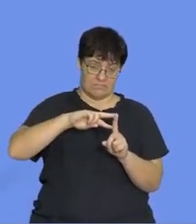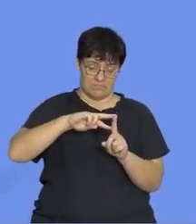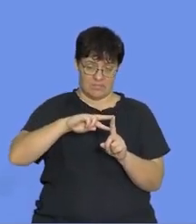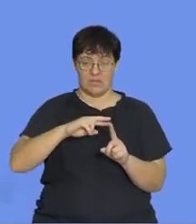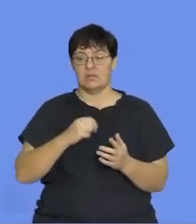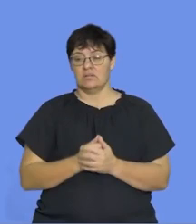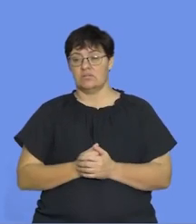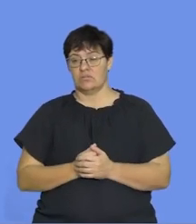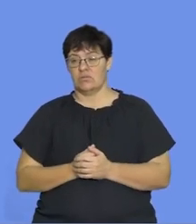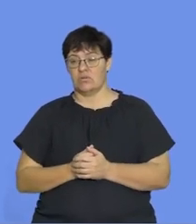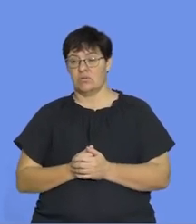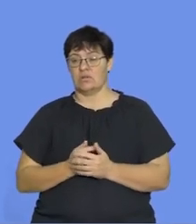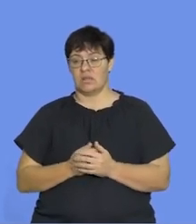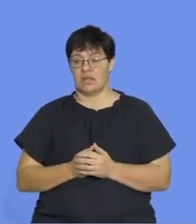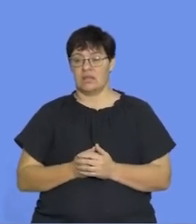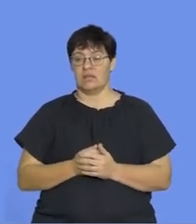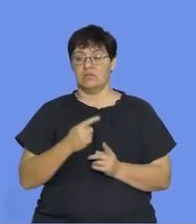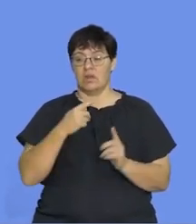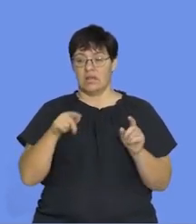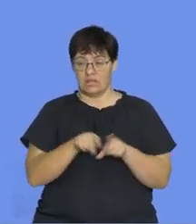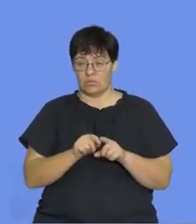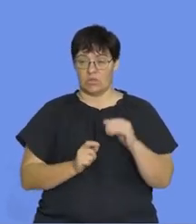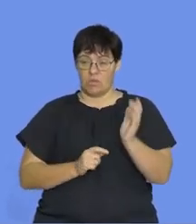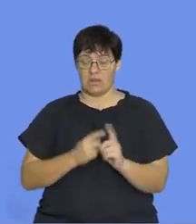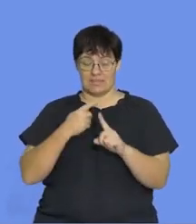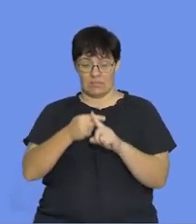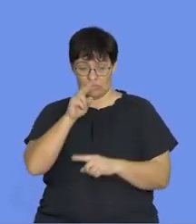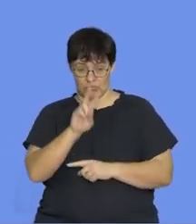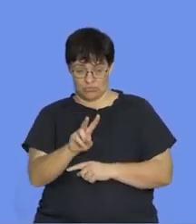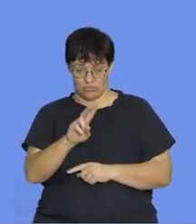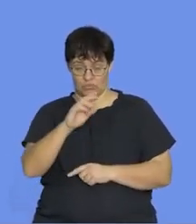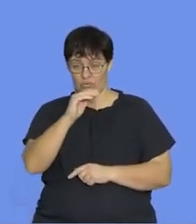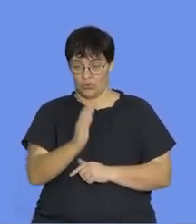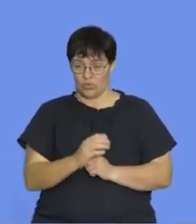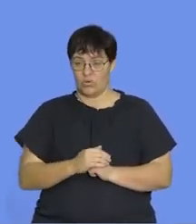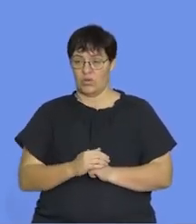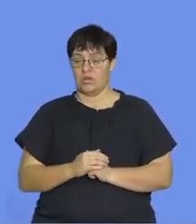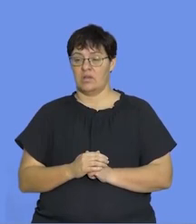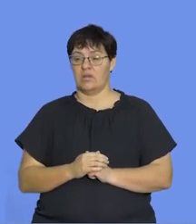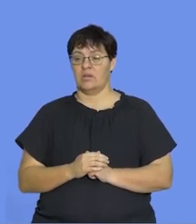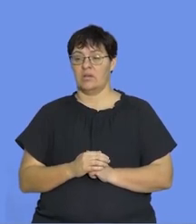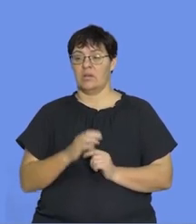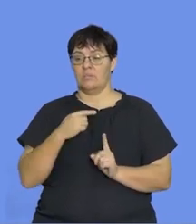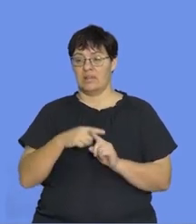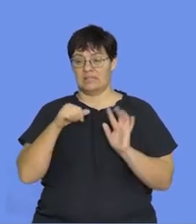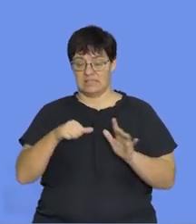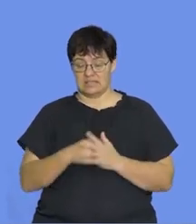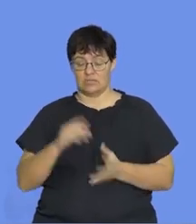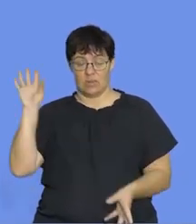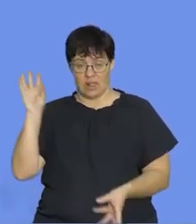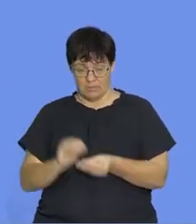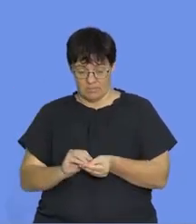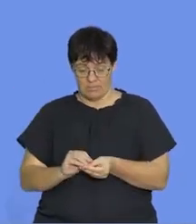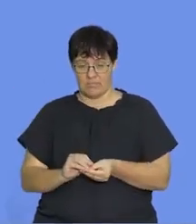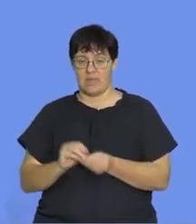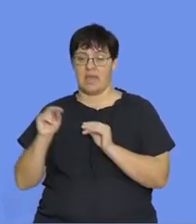1, then we'd multiply that by 2. Then the total, in terms of the relative formula mass of water, will be 18, okay? Because this